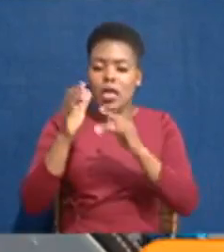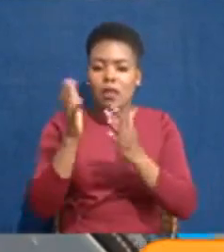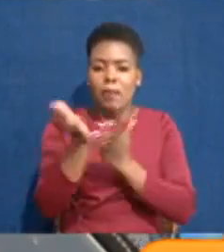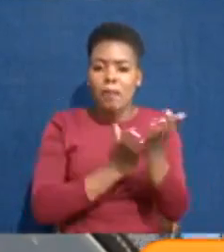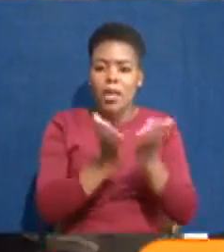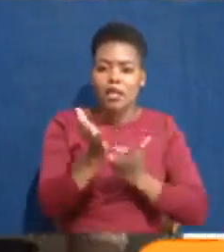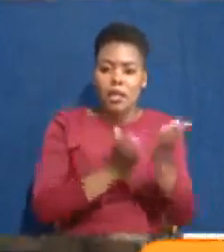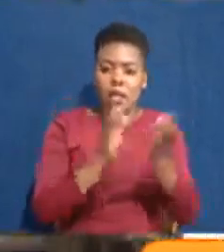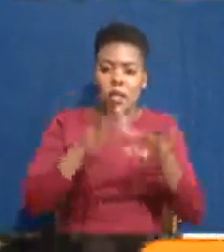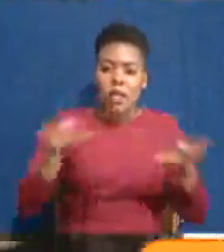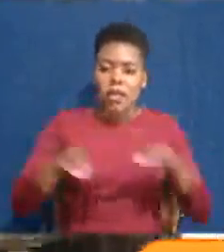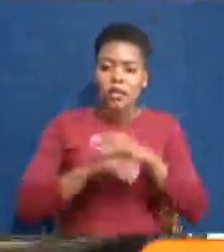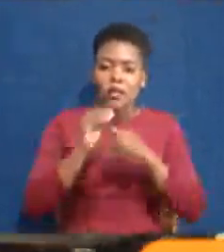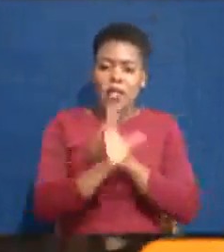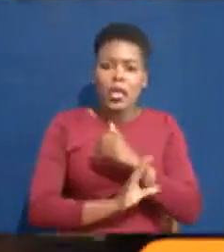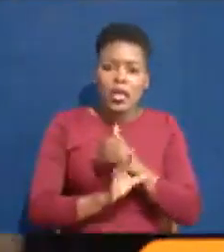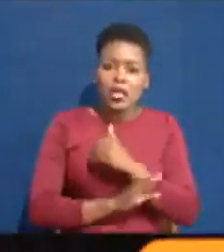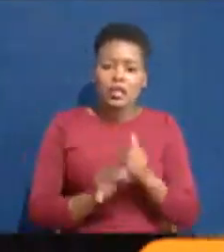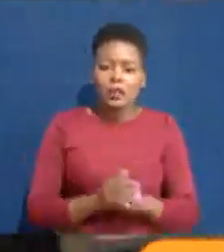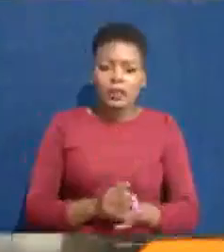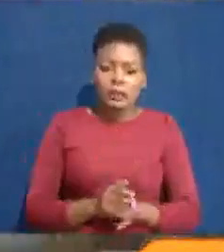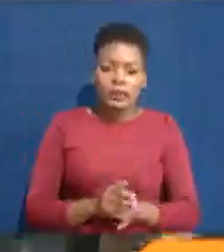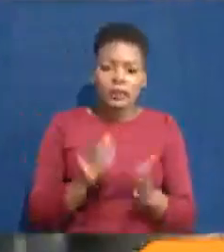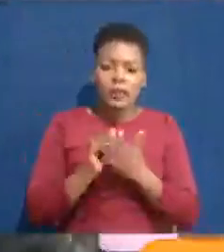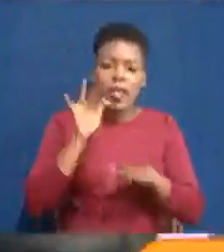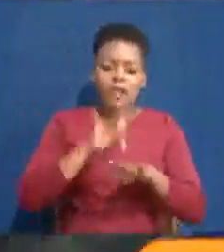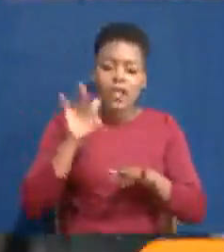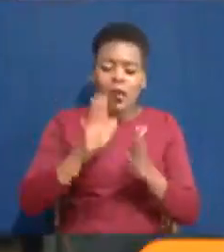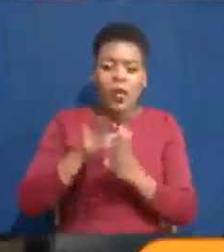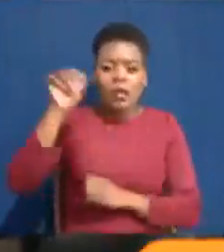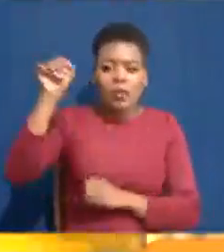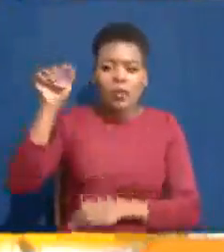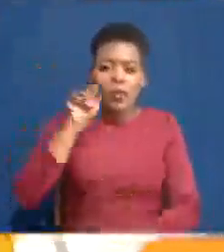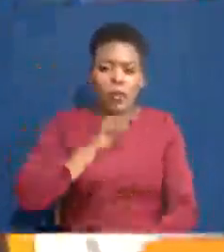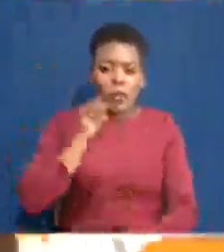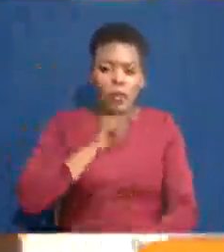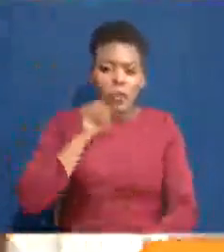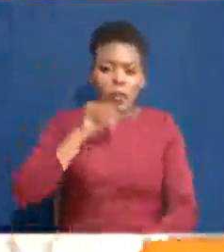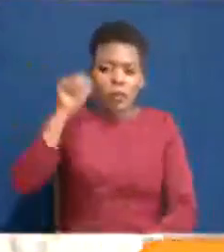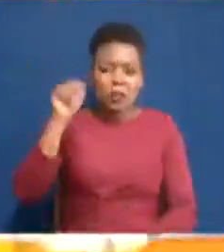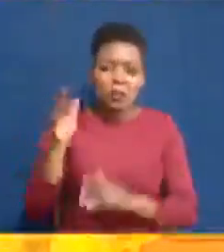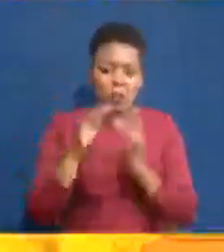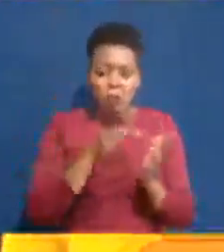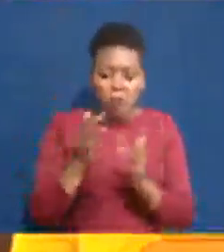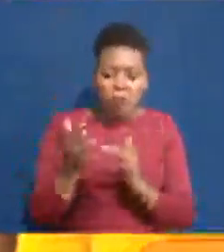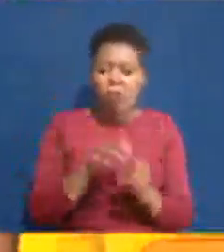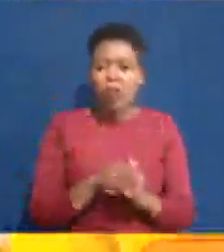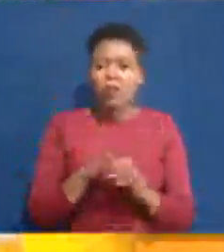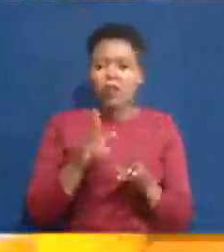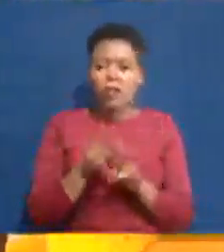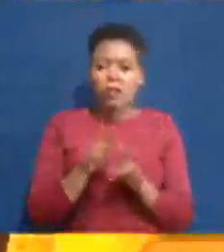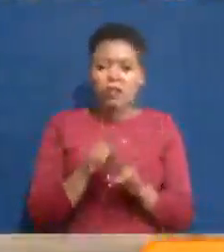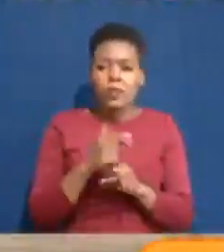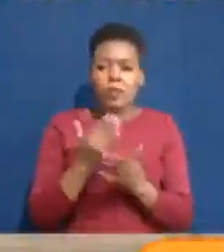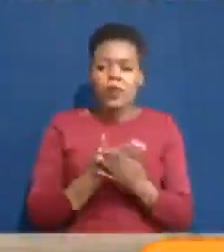in danger of becoming constricted by geopolitical tensions. Rising debt and adverse demographics have also been cited